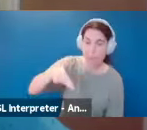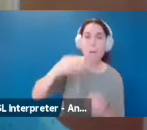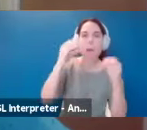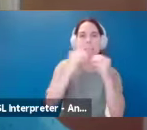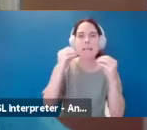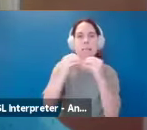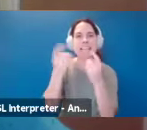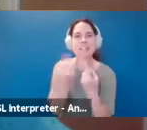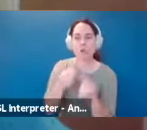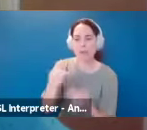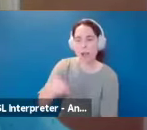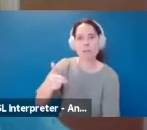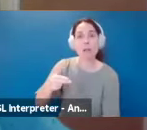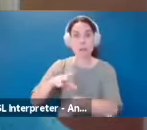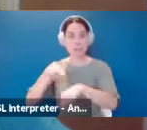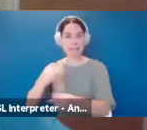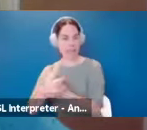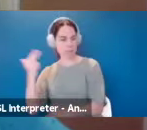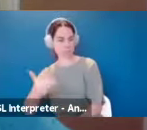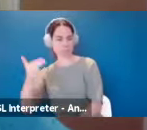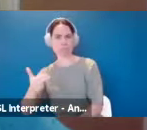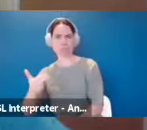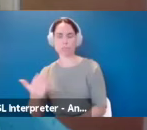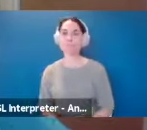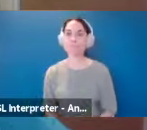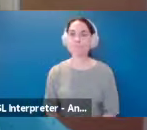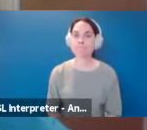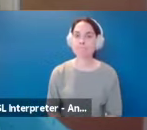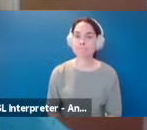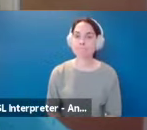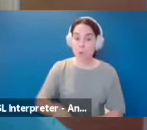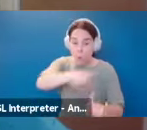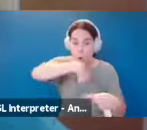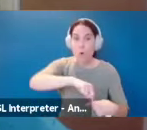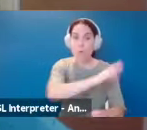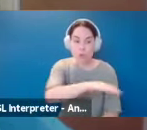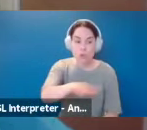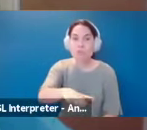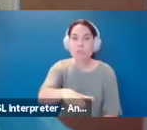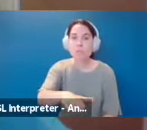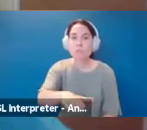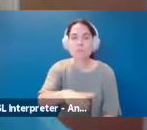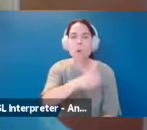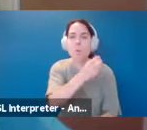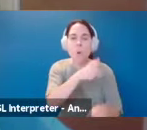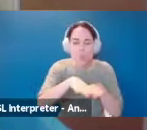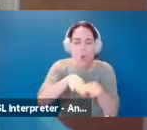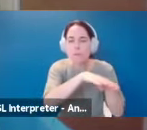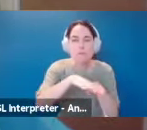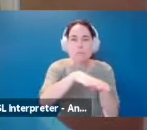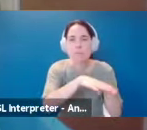him too. What did these kids have in common? They were all black. And this list is endless.